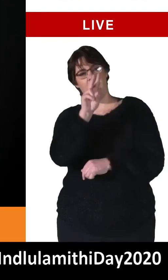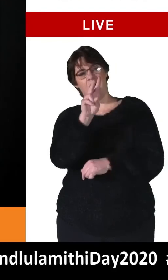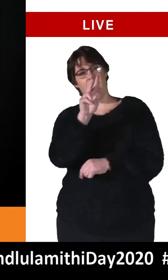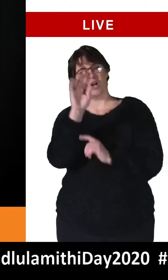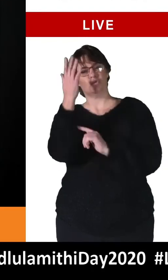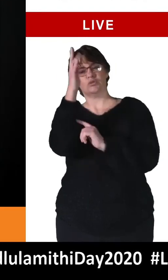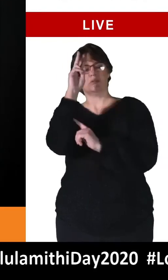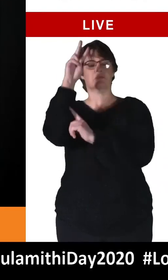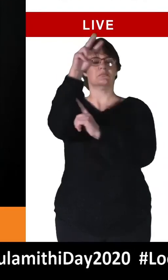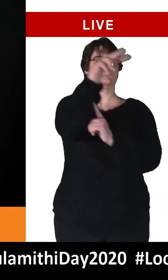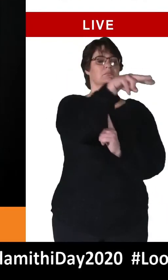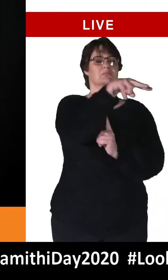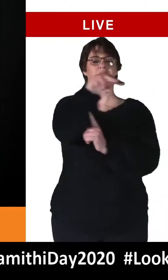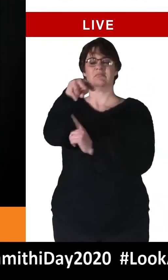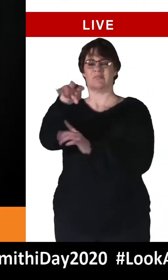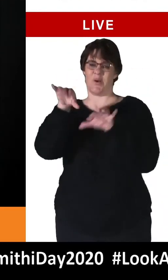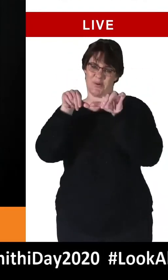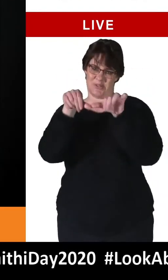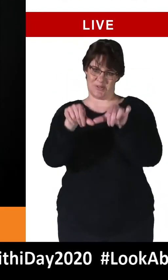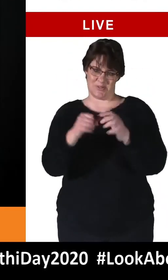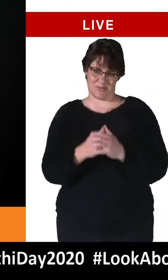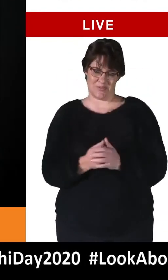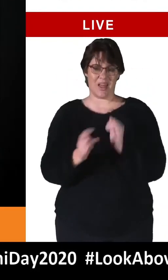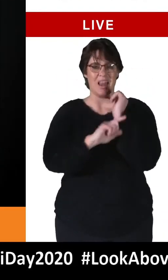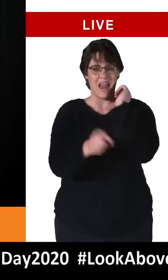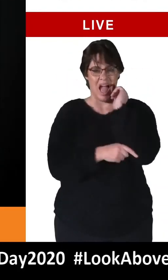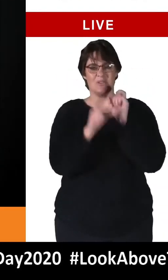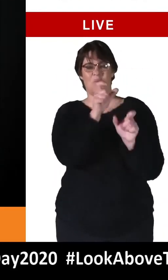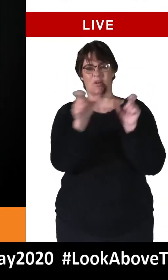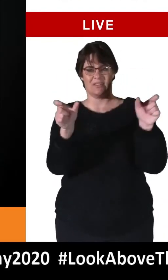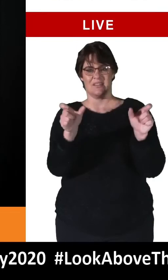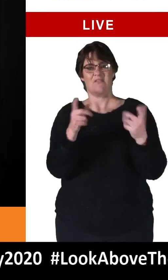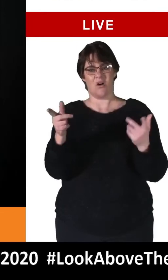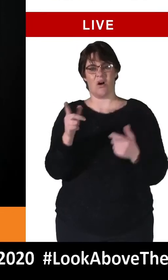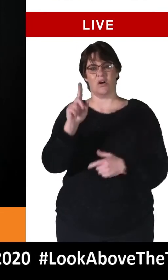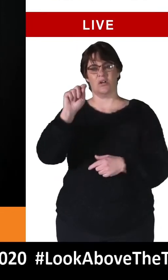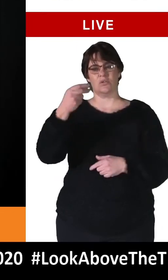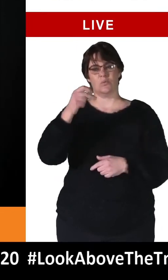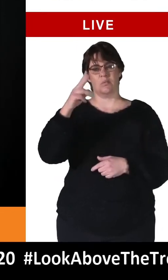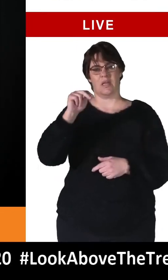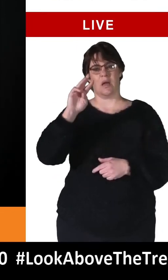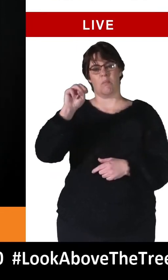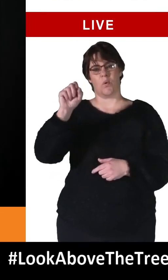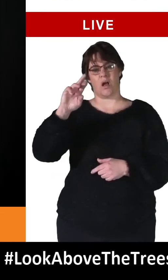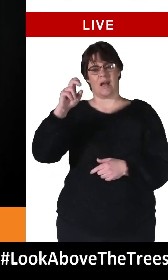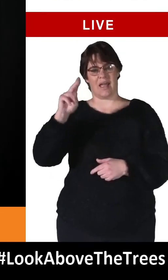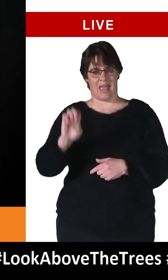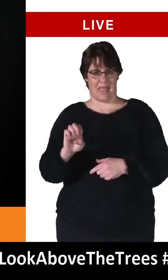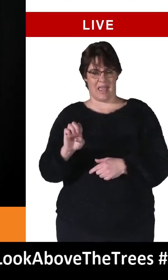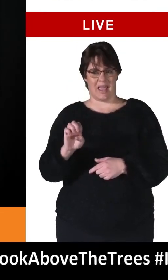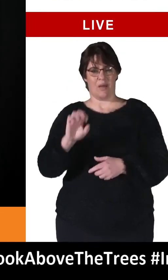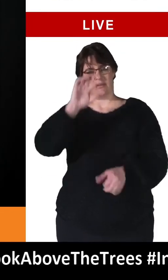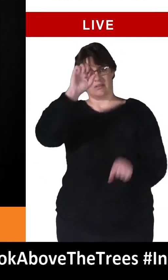trees. I will now leave the last words for Ms. Tumi Morake with the wrap-up